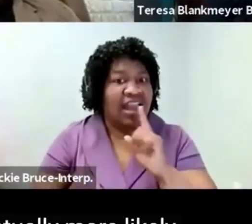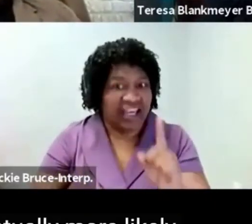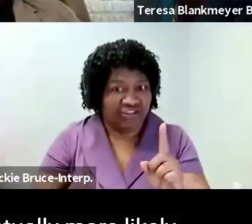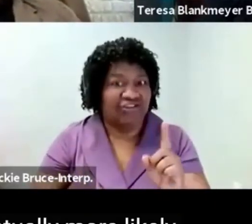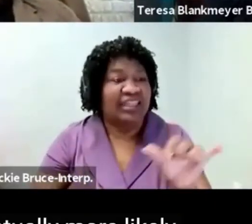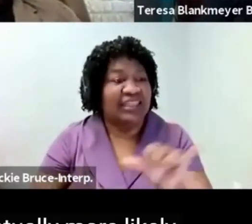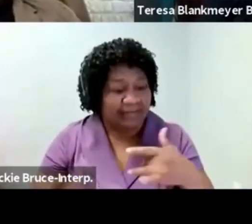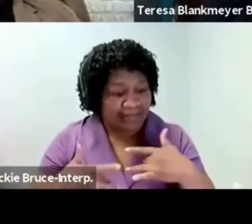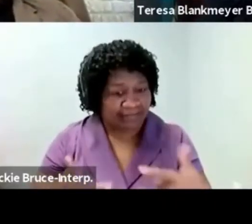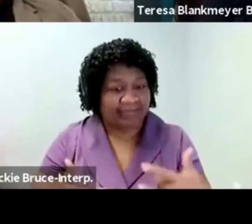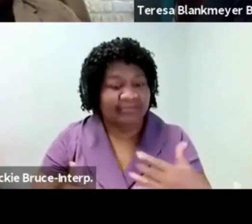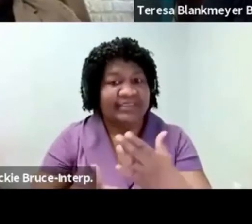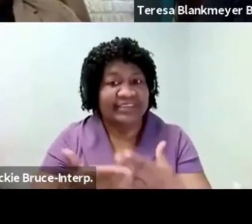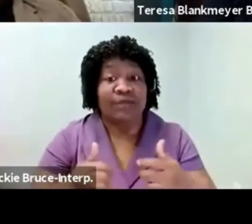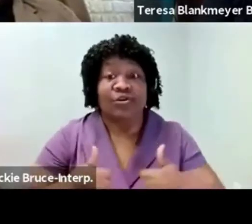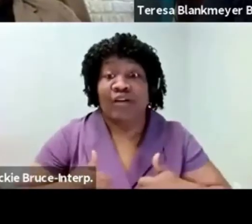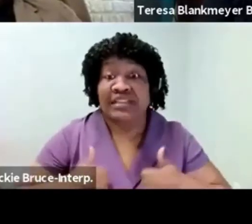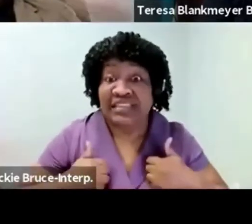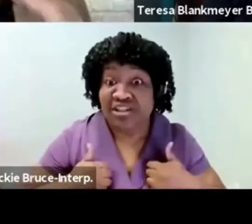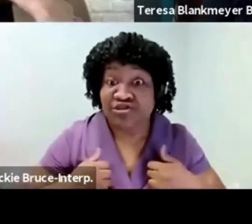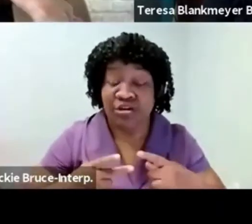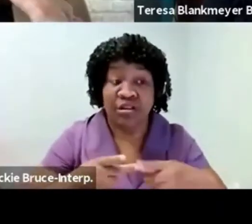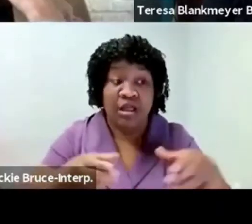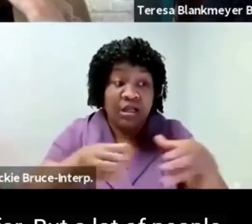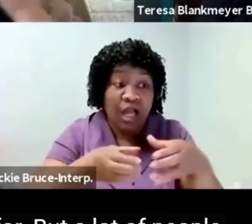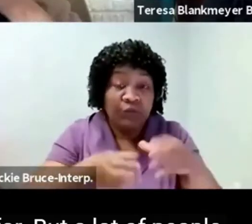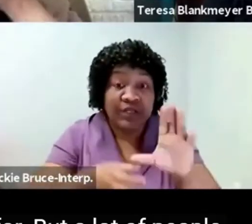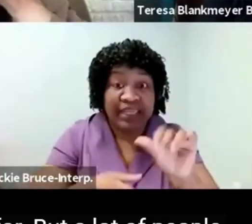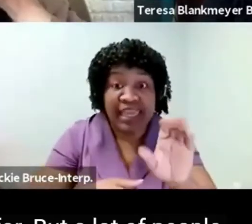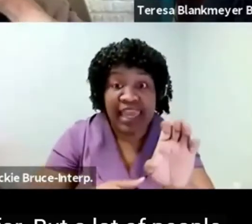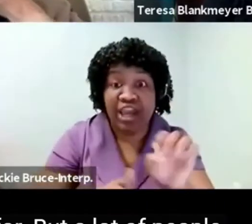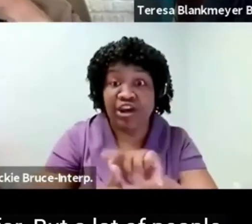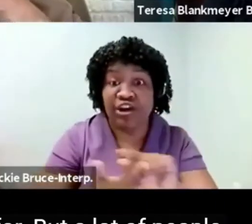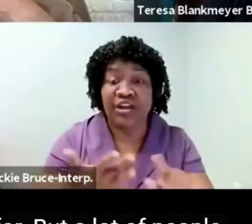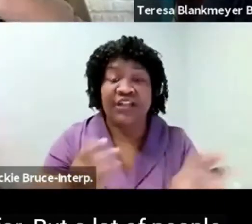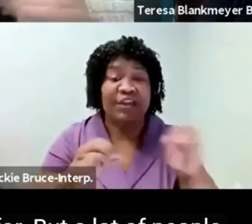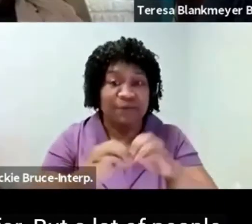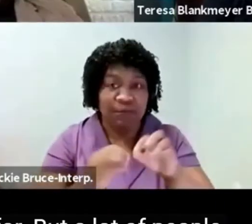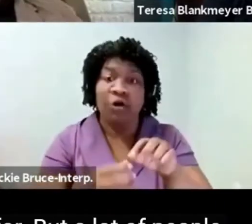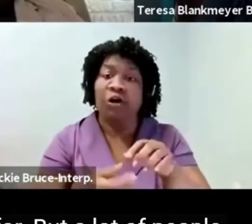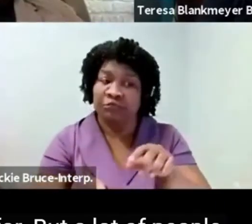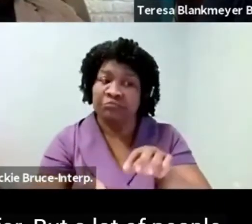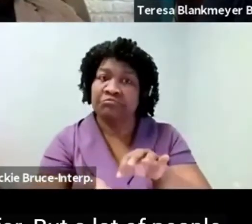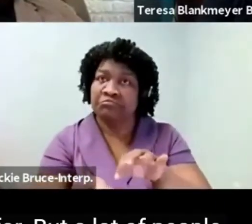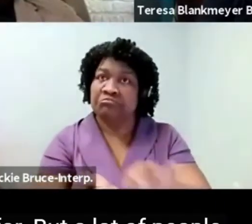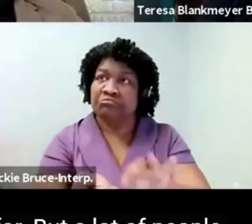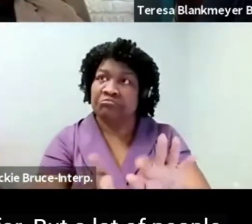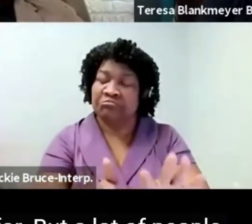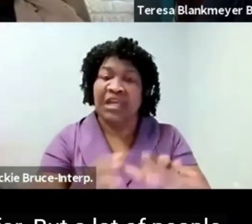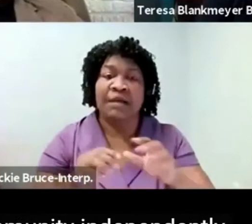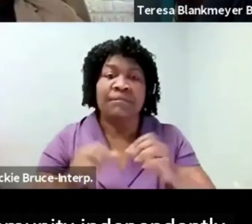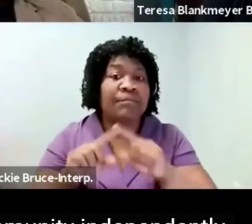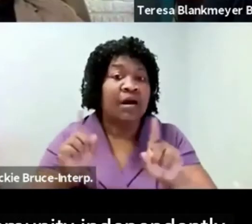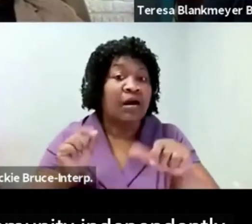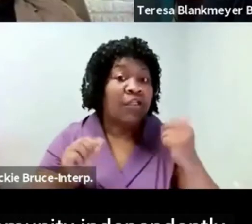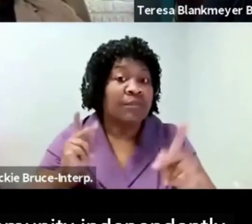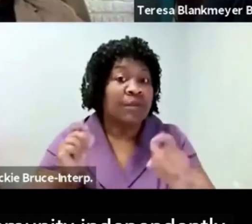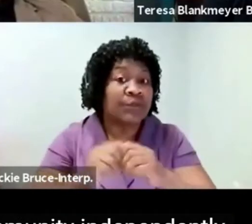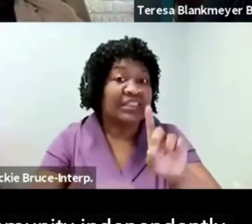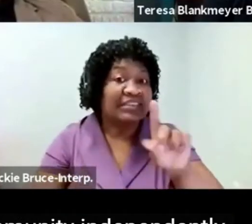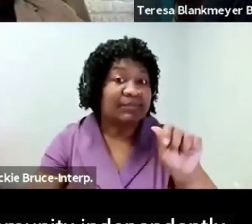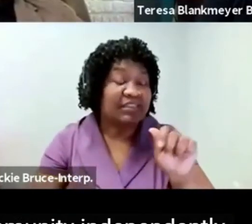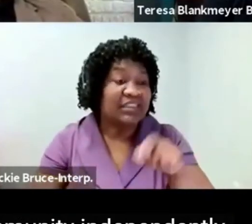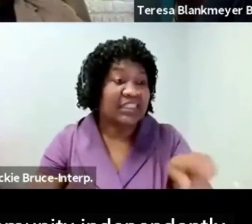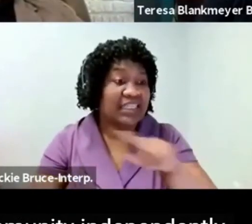more likely to be in some residential setting and congregate care, and therefore they are more accounted for. But a lot of people with disabilities live